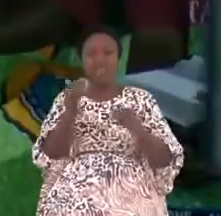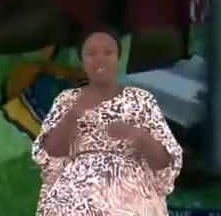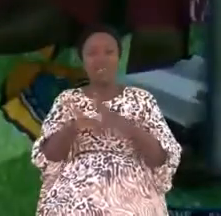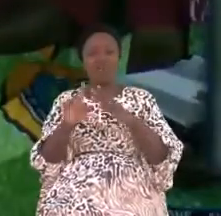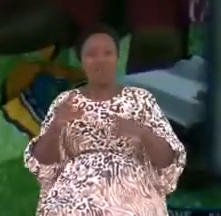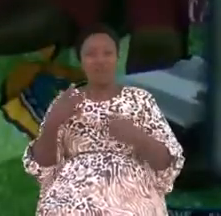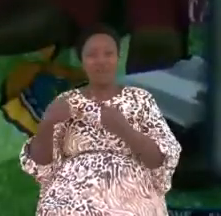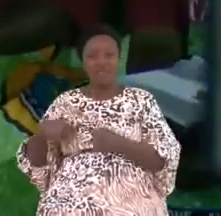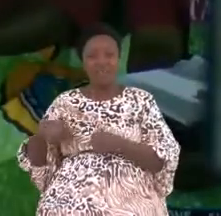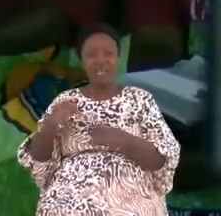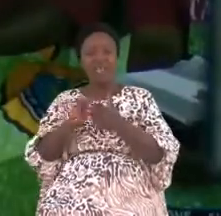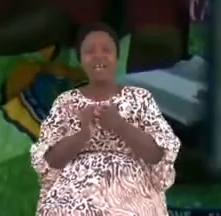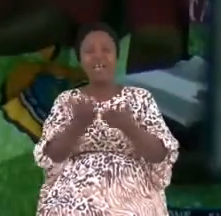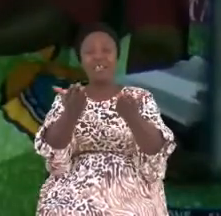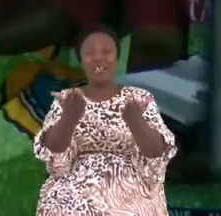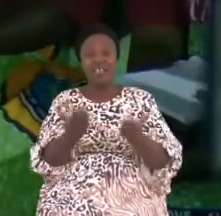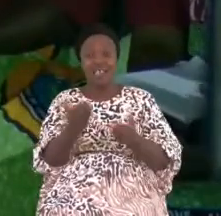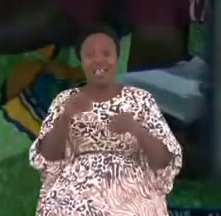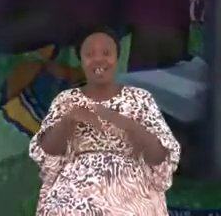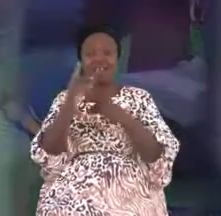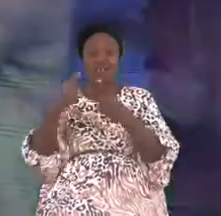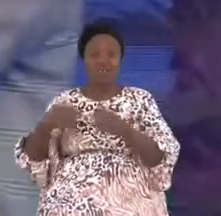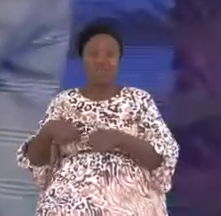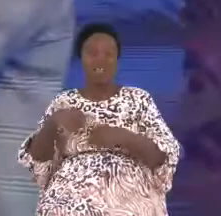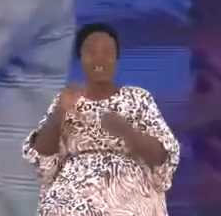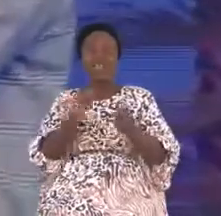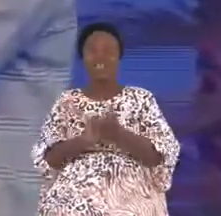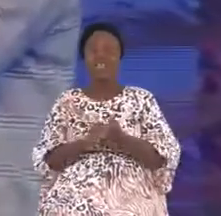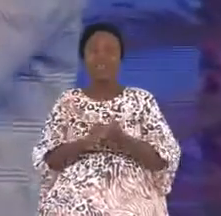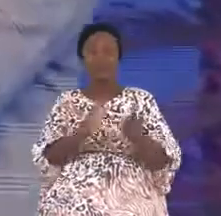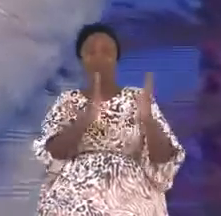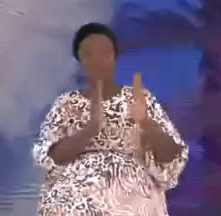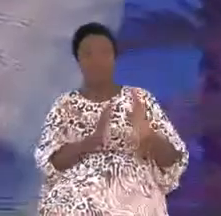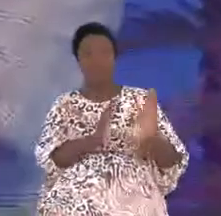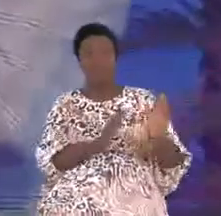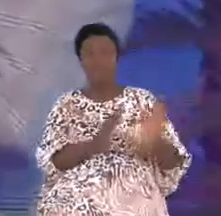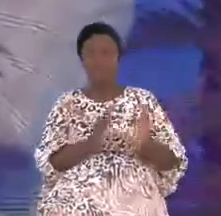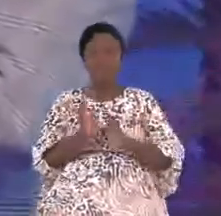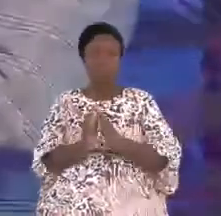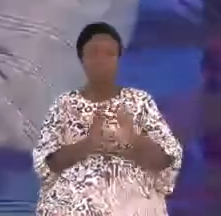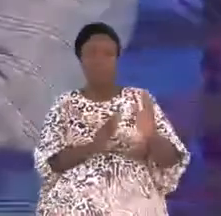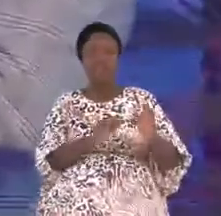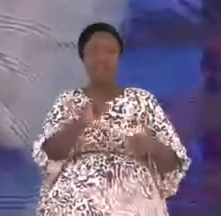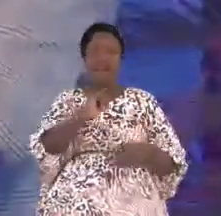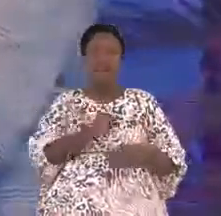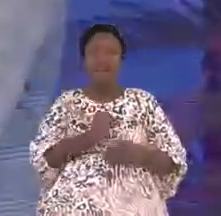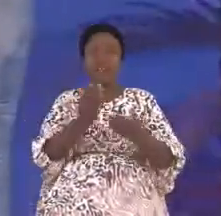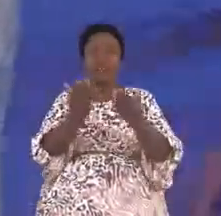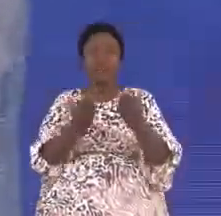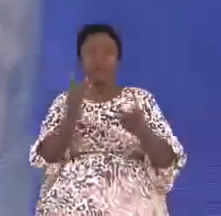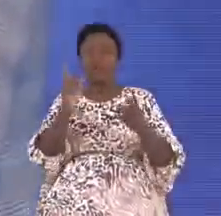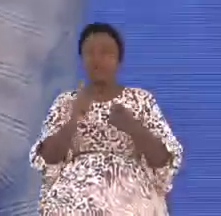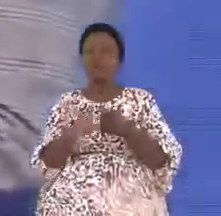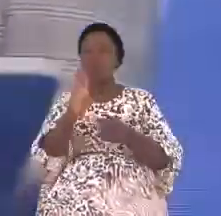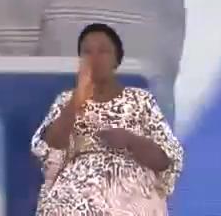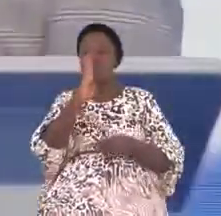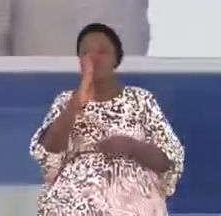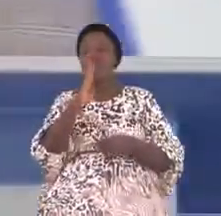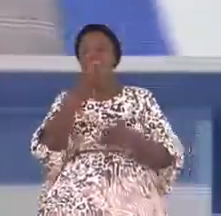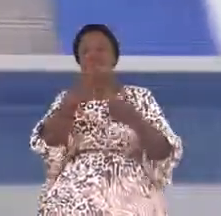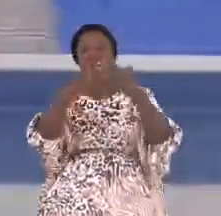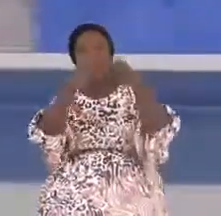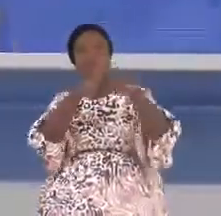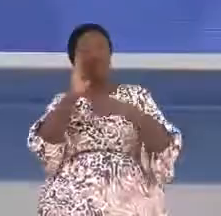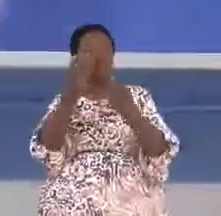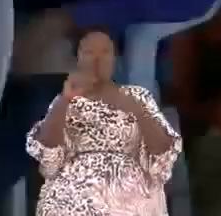desire in your heart that aspiration i want to be heaven will come down upon you